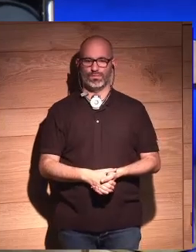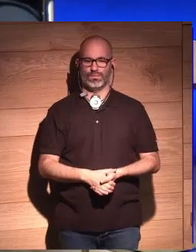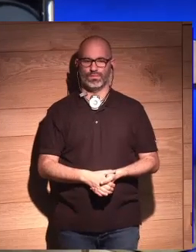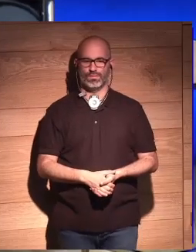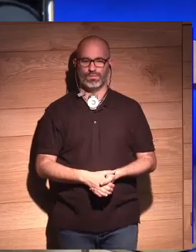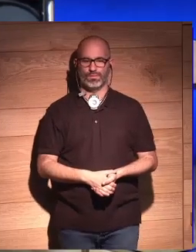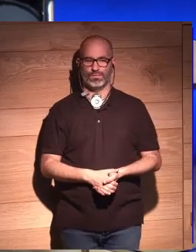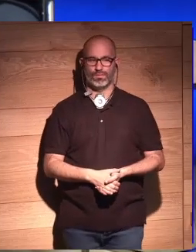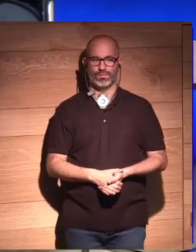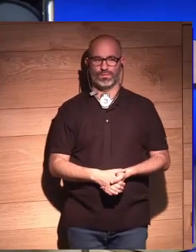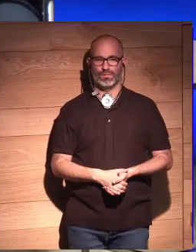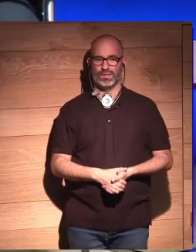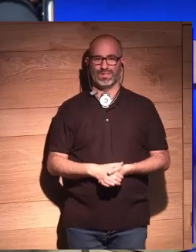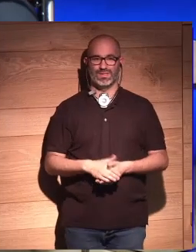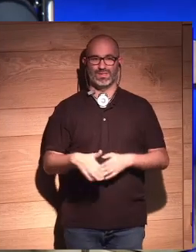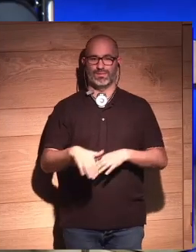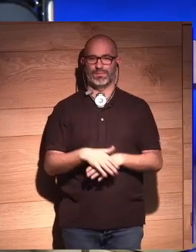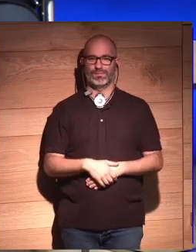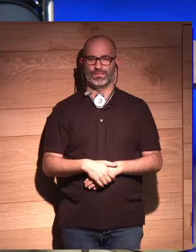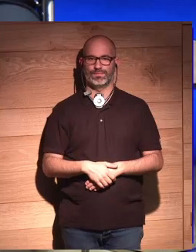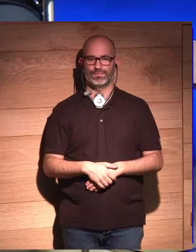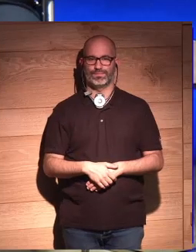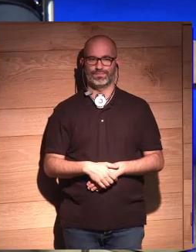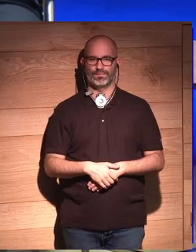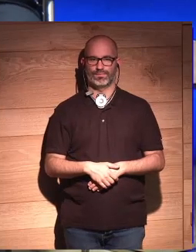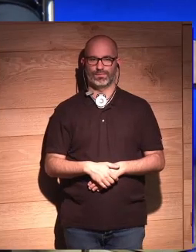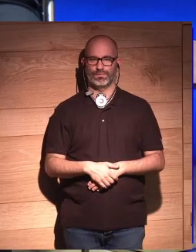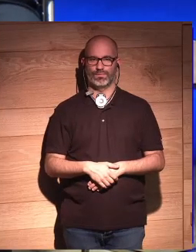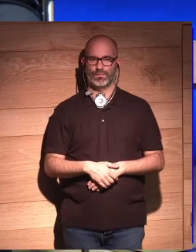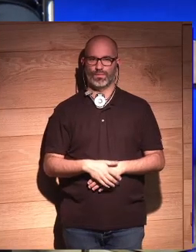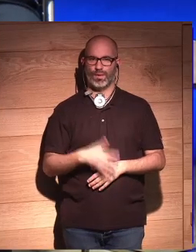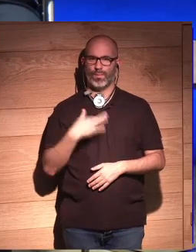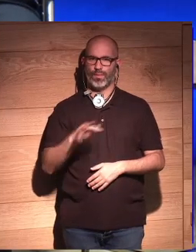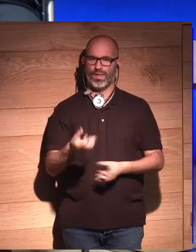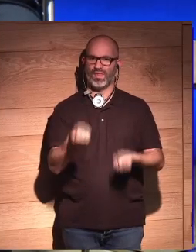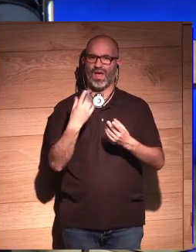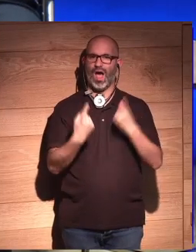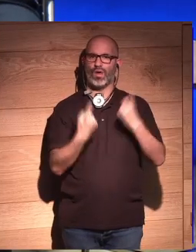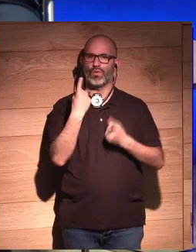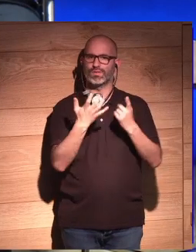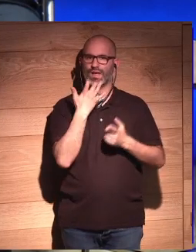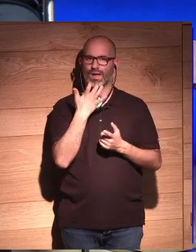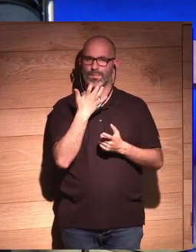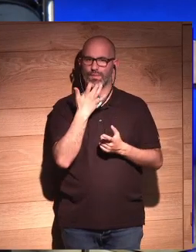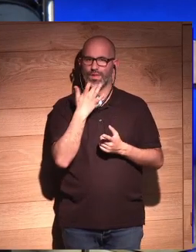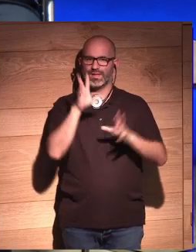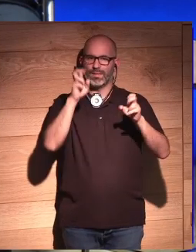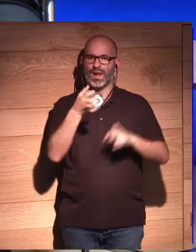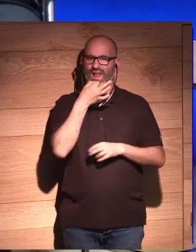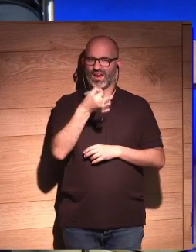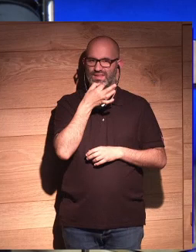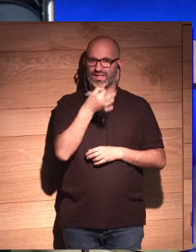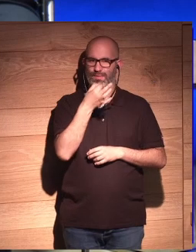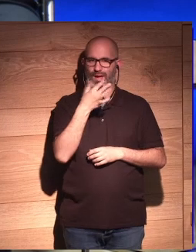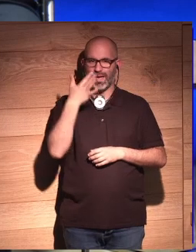I don't know. Okay. Yeah. About storytelling, could you give us like a couple of examples that you believe that were like incredible, or that you really love, or